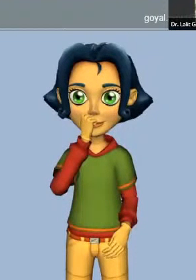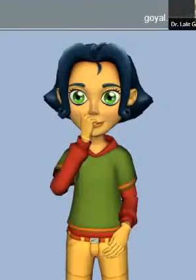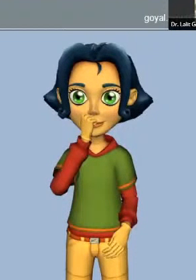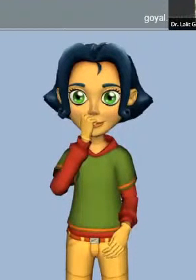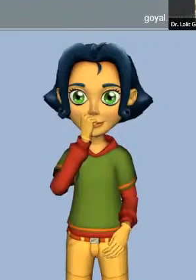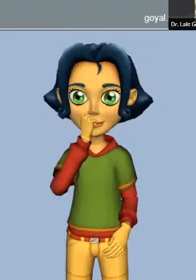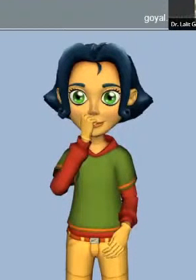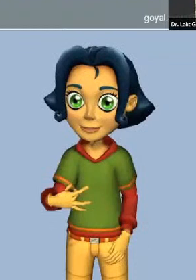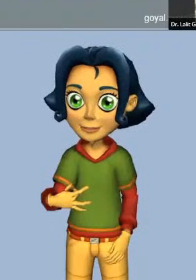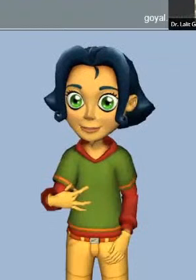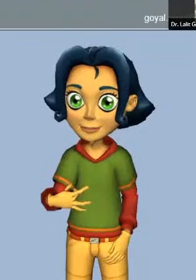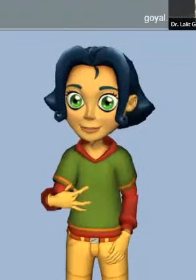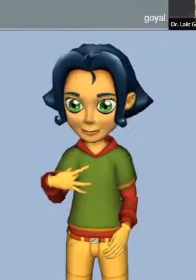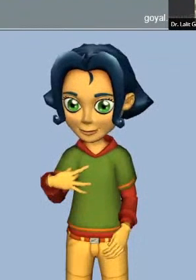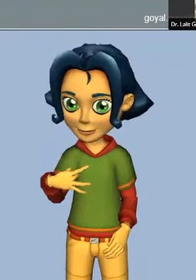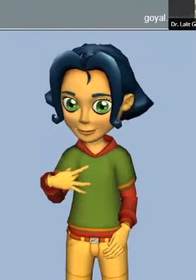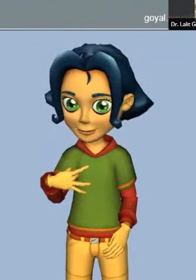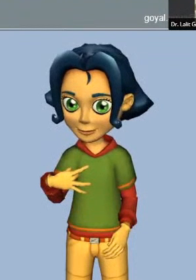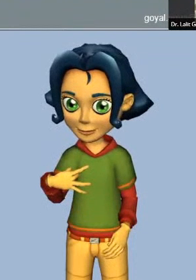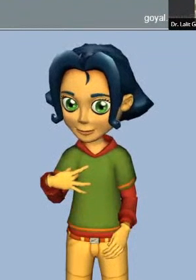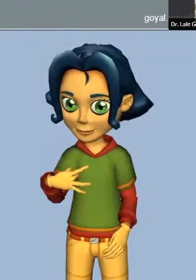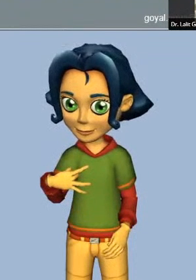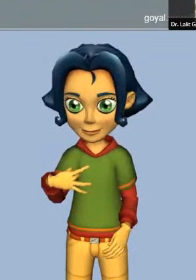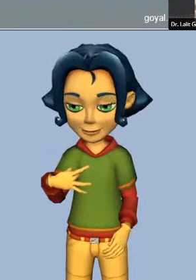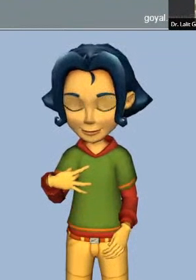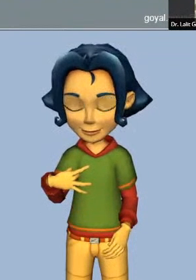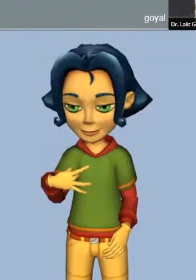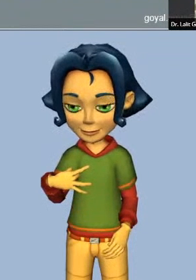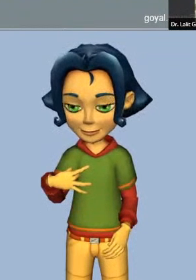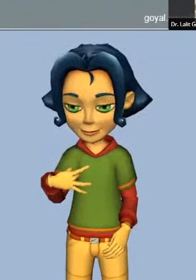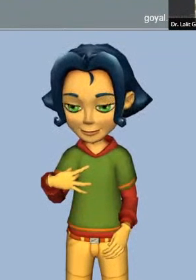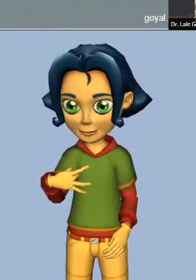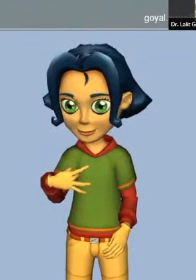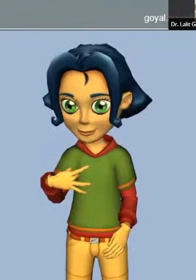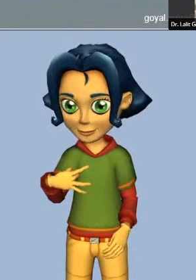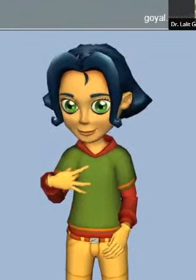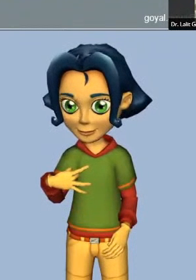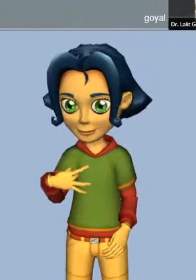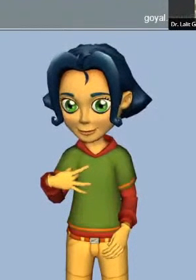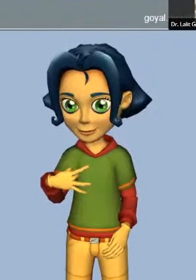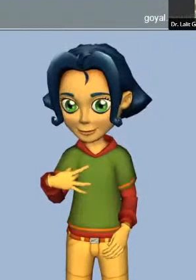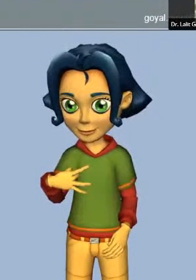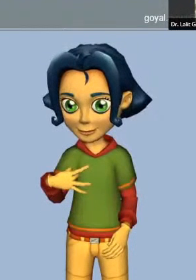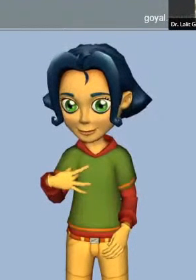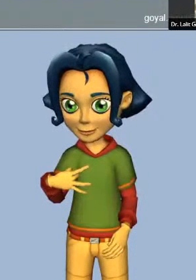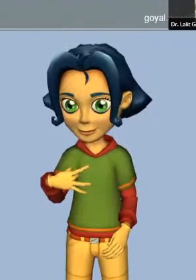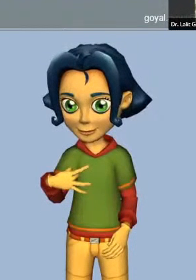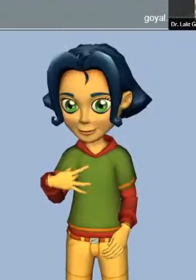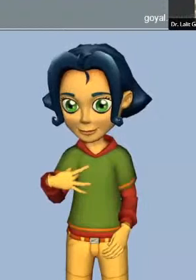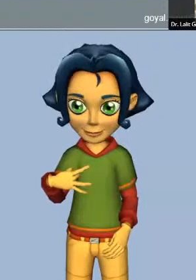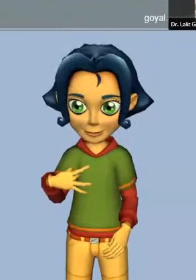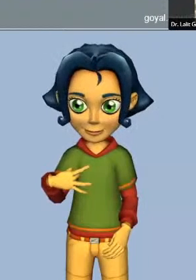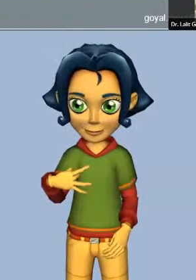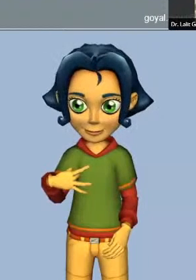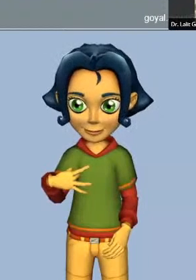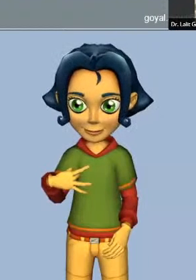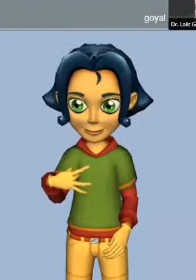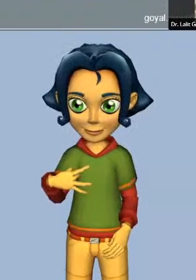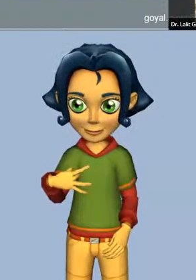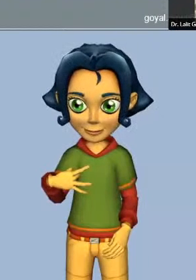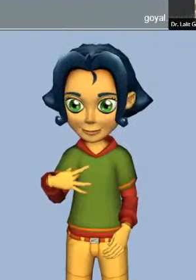He coffee like. This is the actually by using grammar rules, this is the ISL sentence.